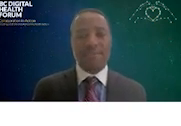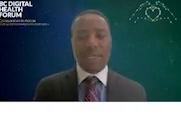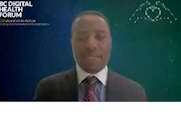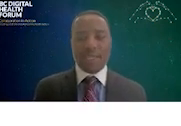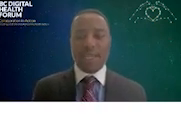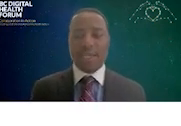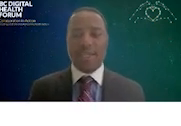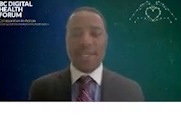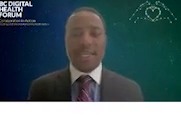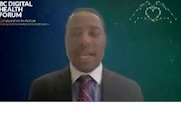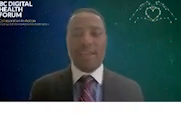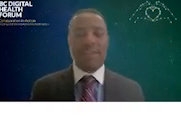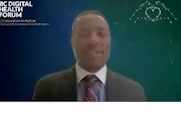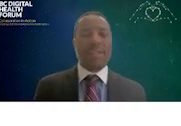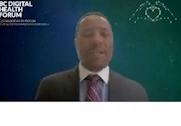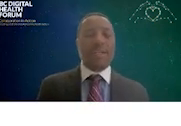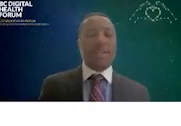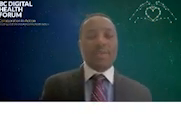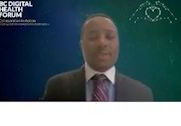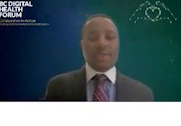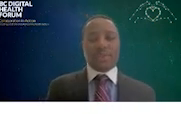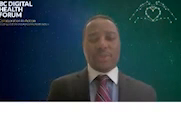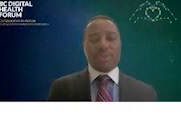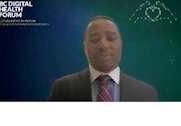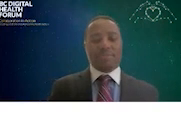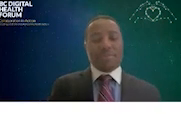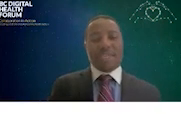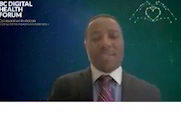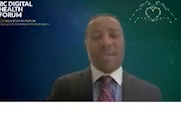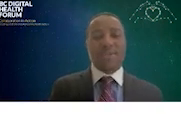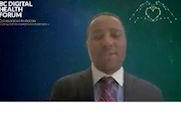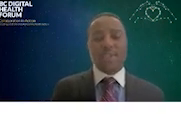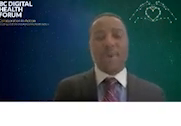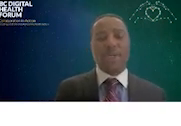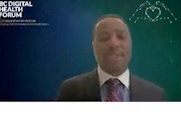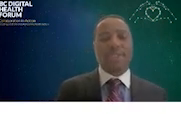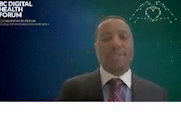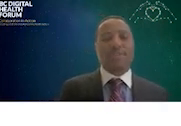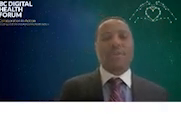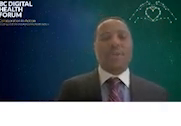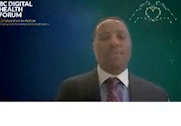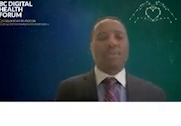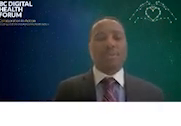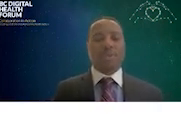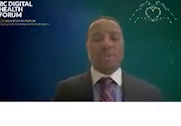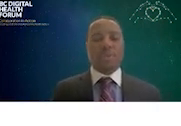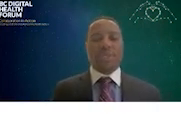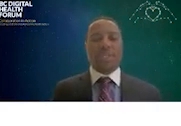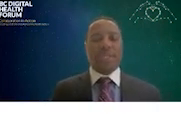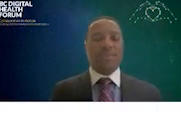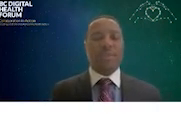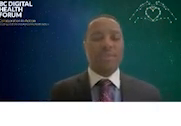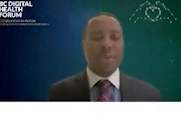and they've indicated that they have close to 10,000 spots for them to be able